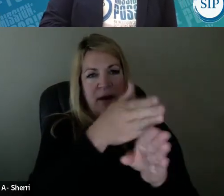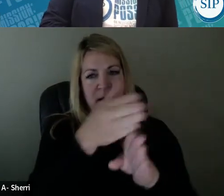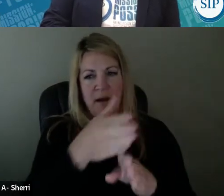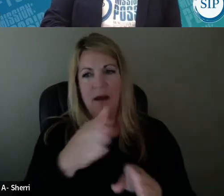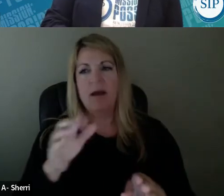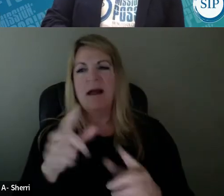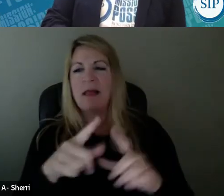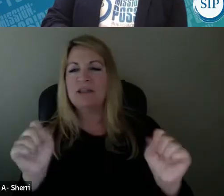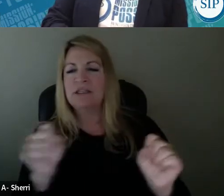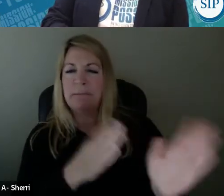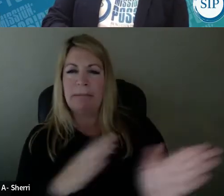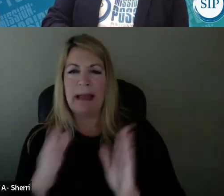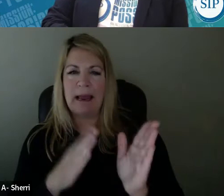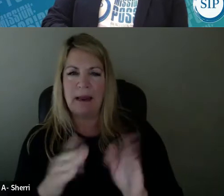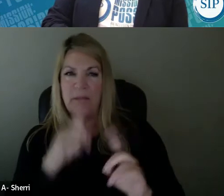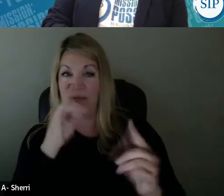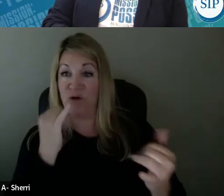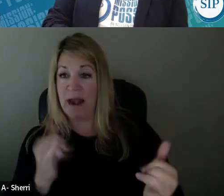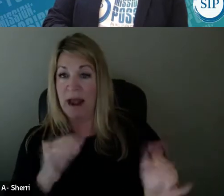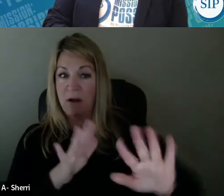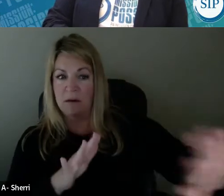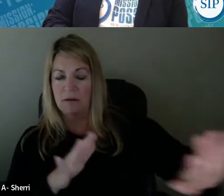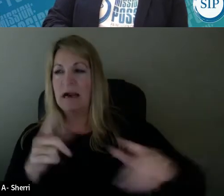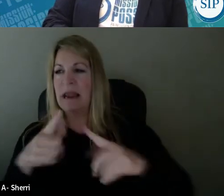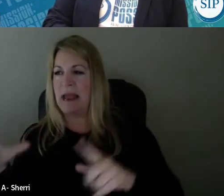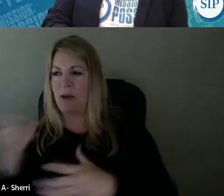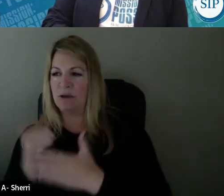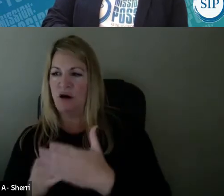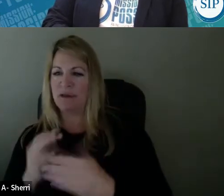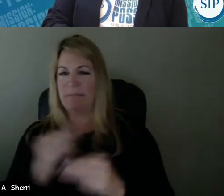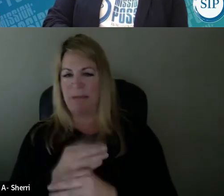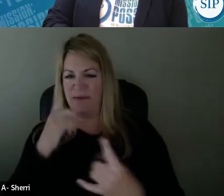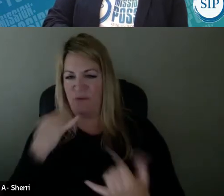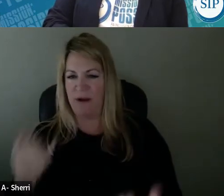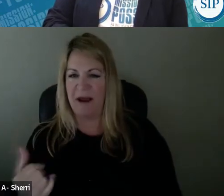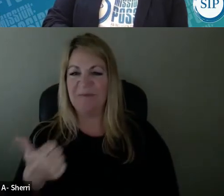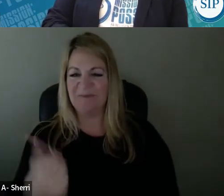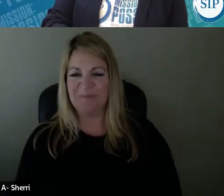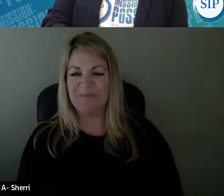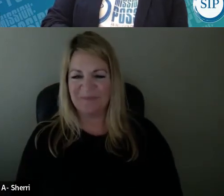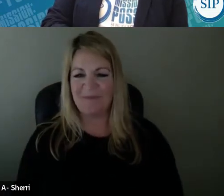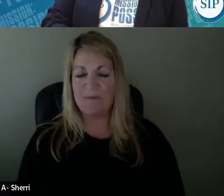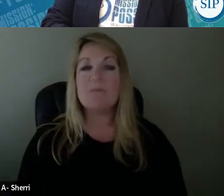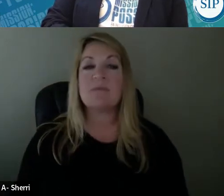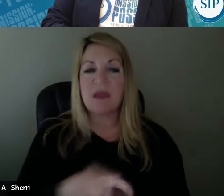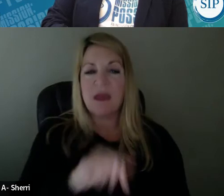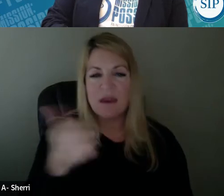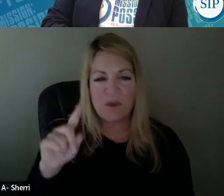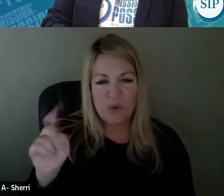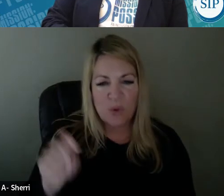logistical planning. But for now, it's language arts and math. Great. Another question was